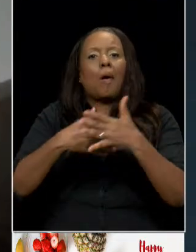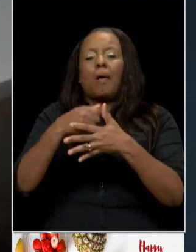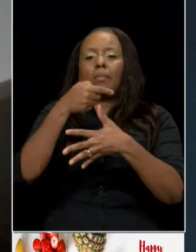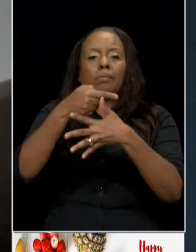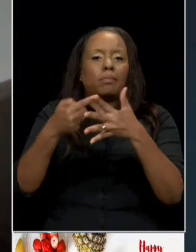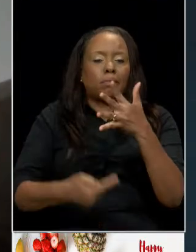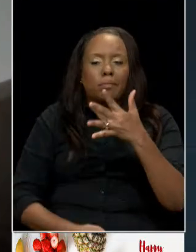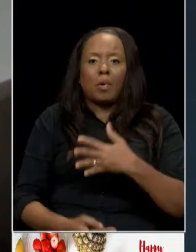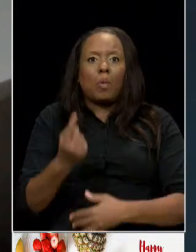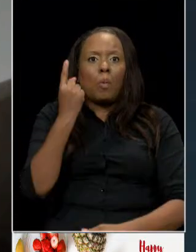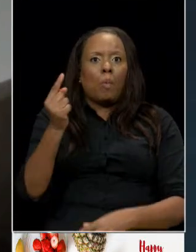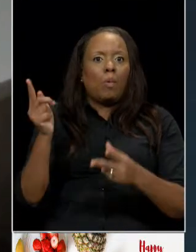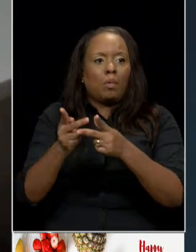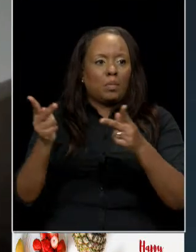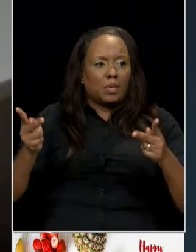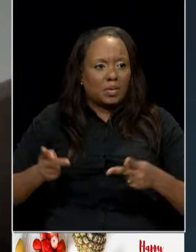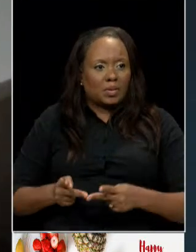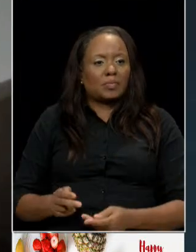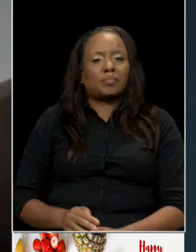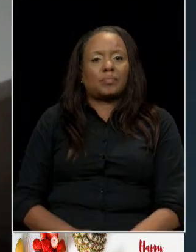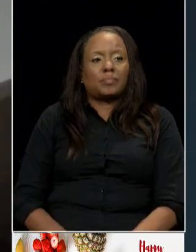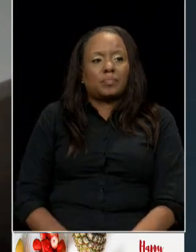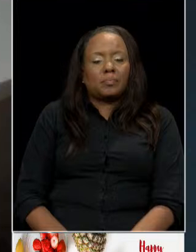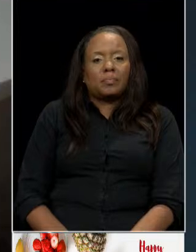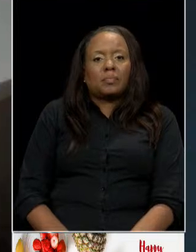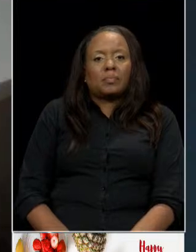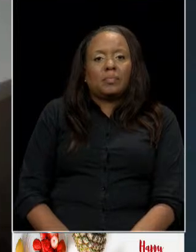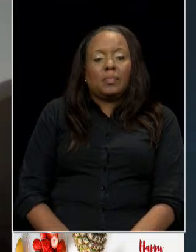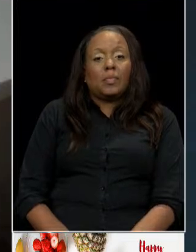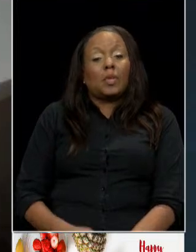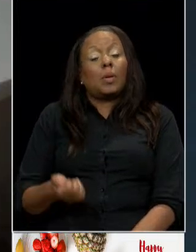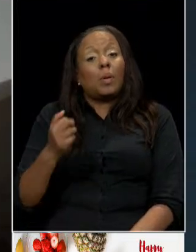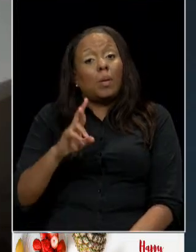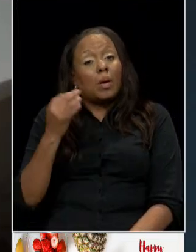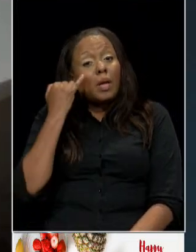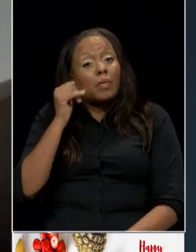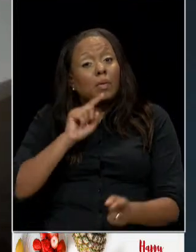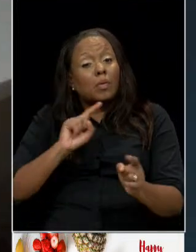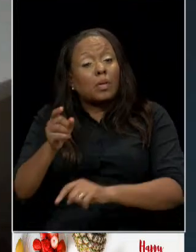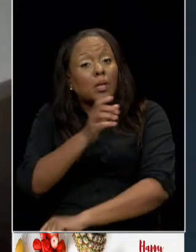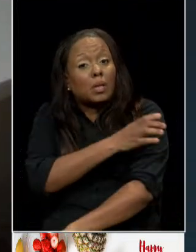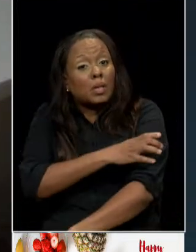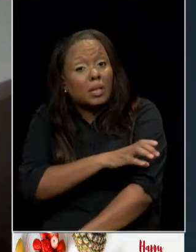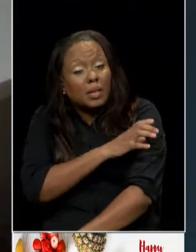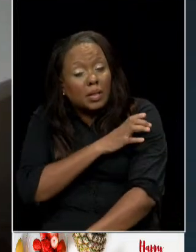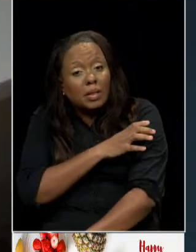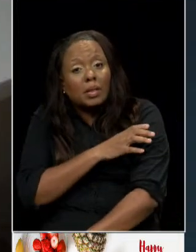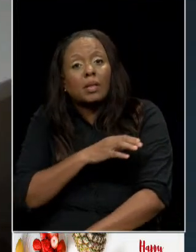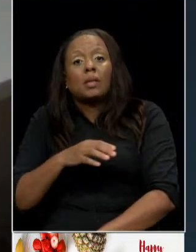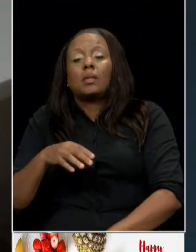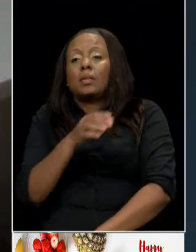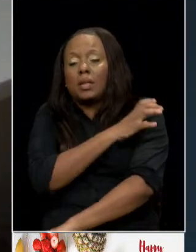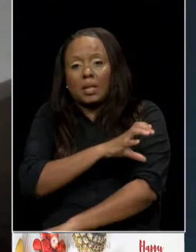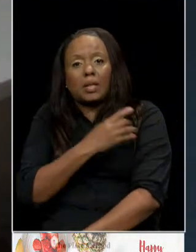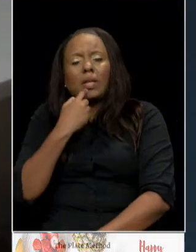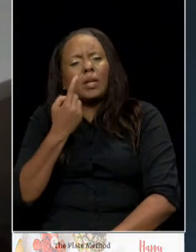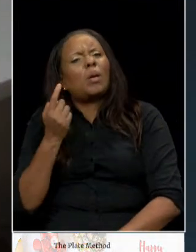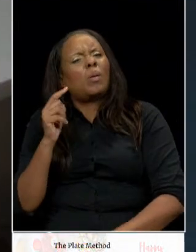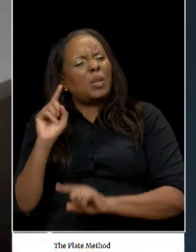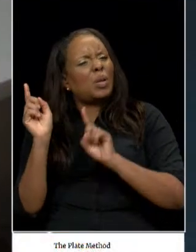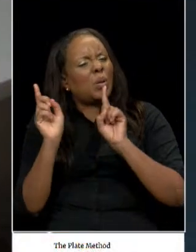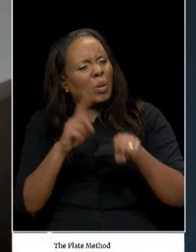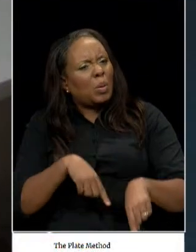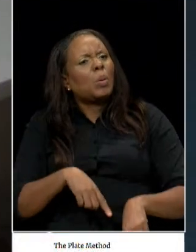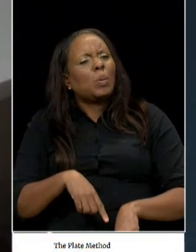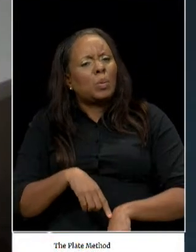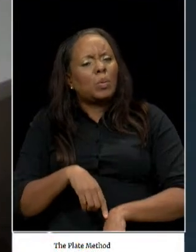one roof, all polyclinics can actually refer their clients to the Diabetes Center for a